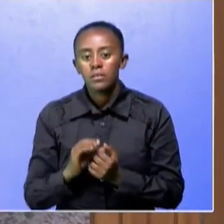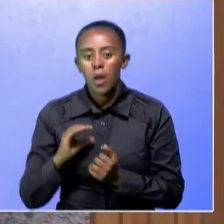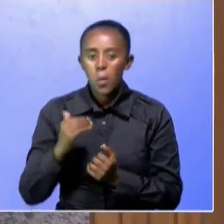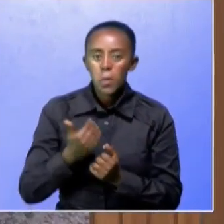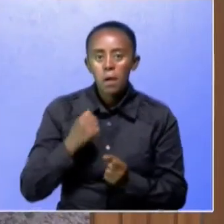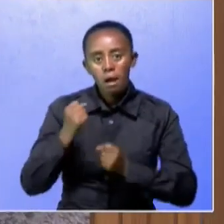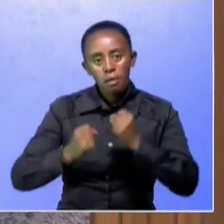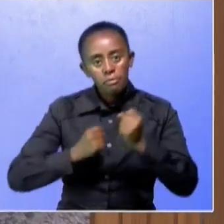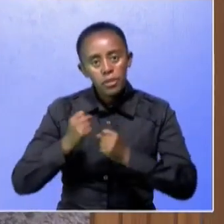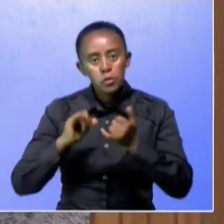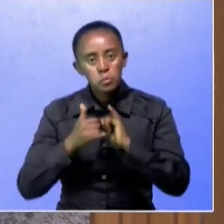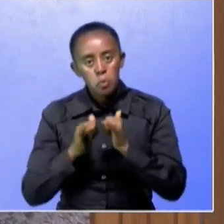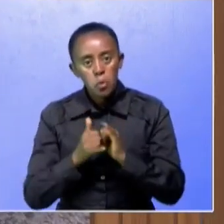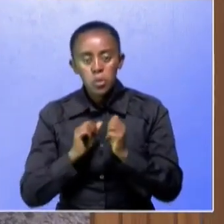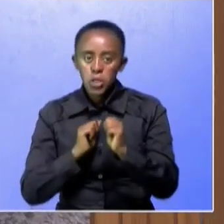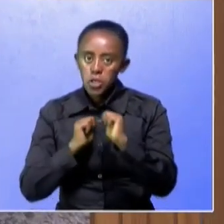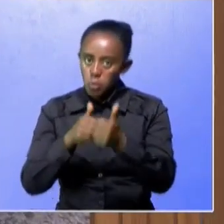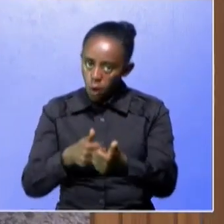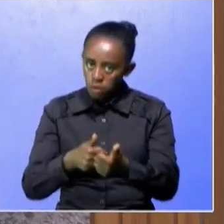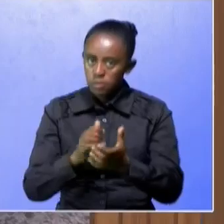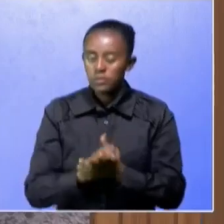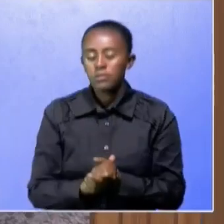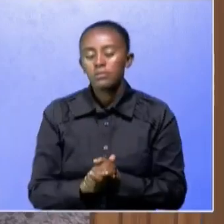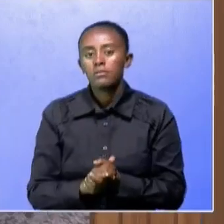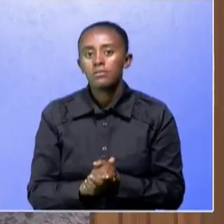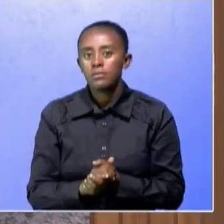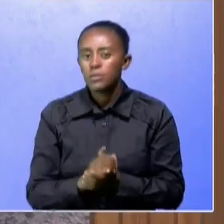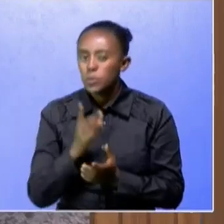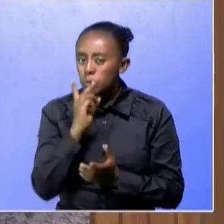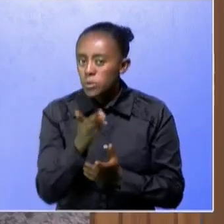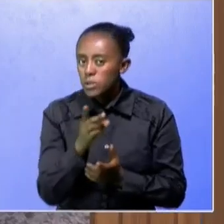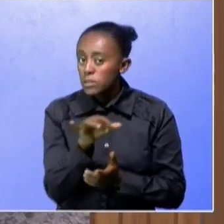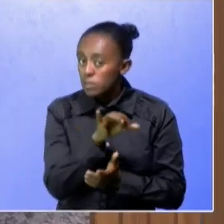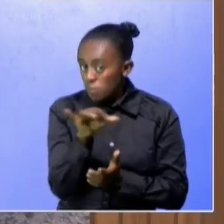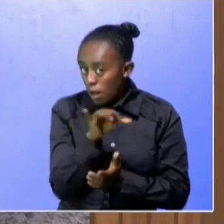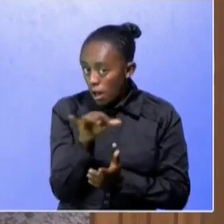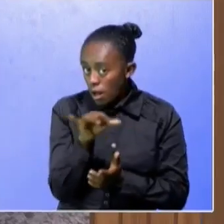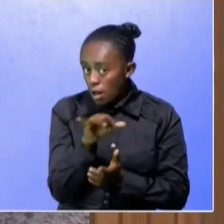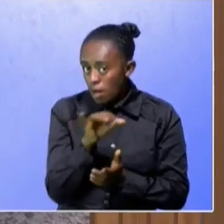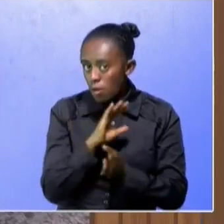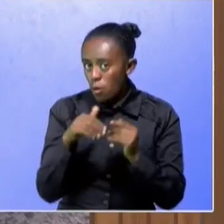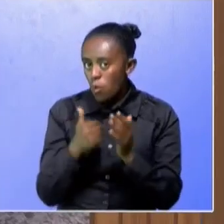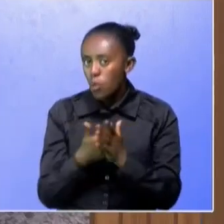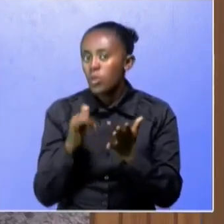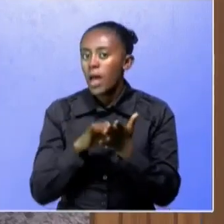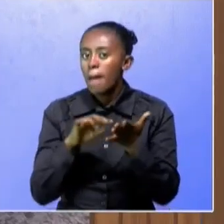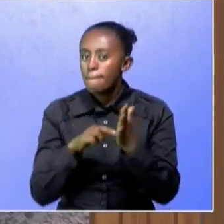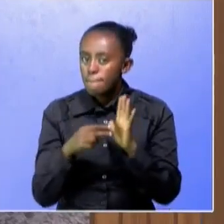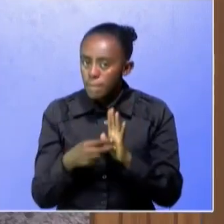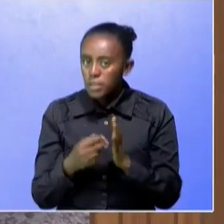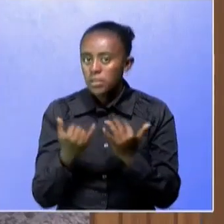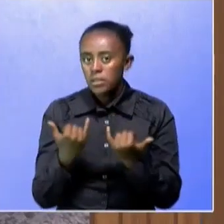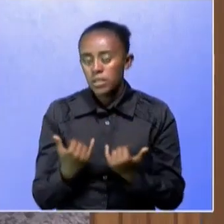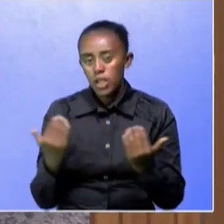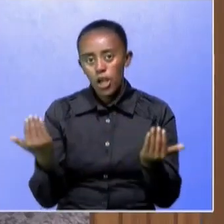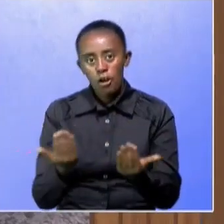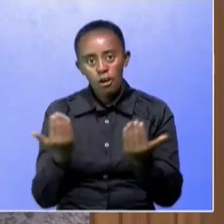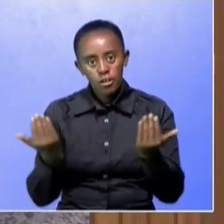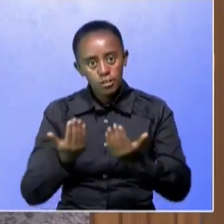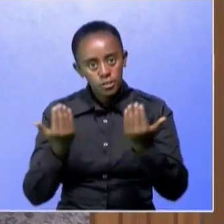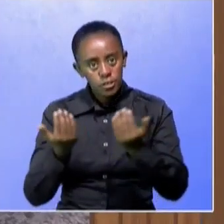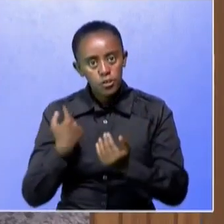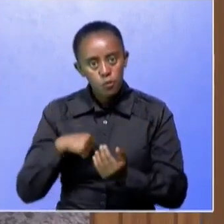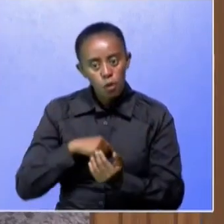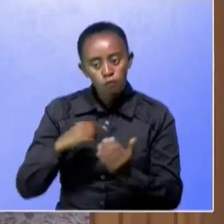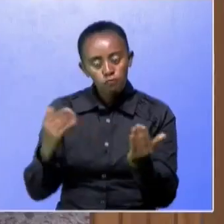sport be rewarded. You see? Similarly, they are all, that means here now encouraging, we have